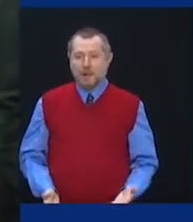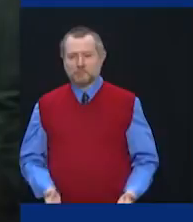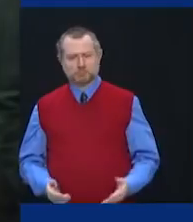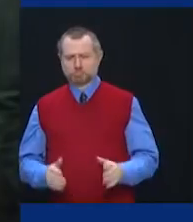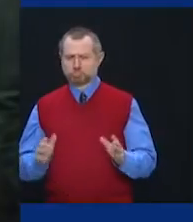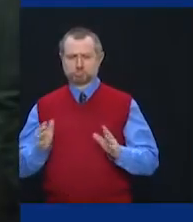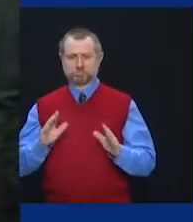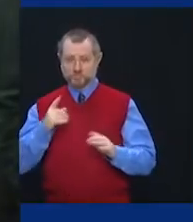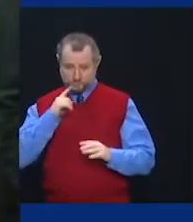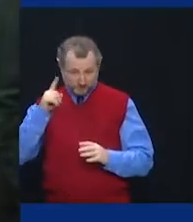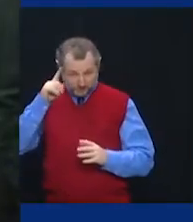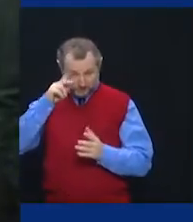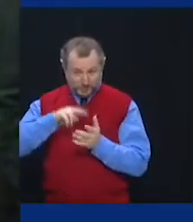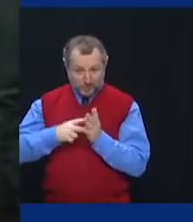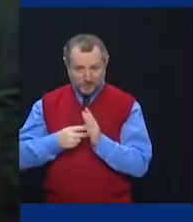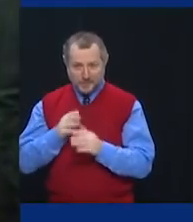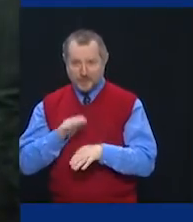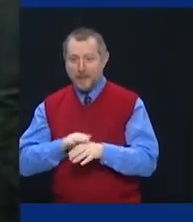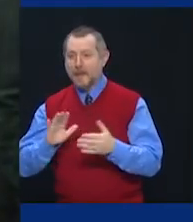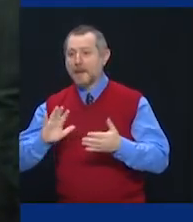mislead the black population,